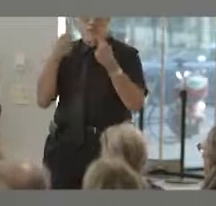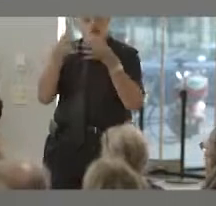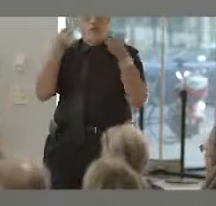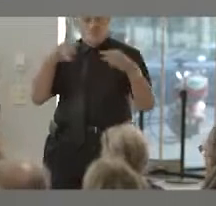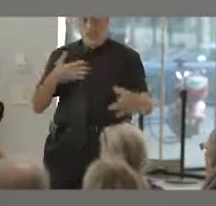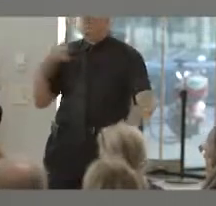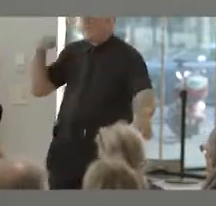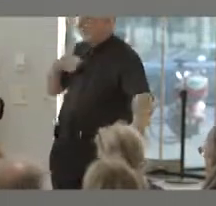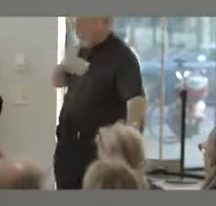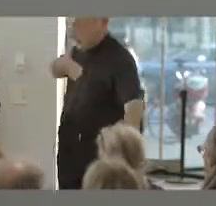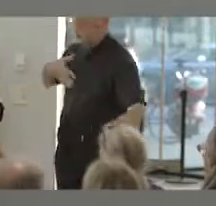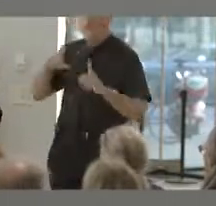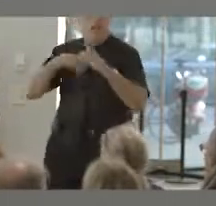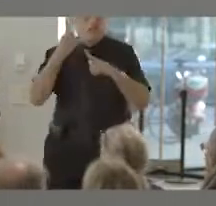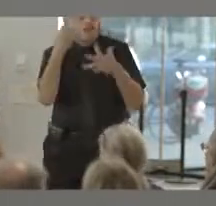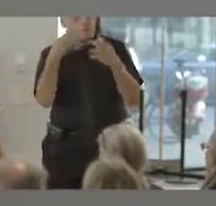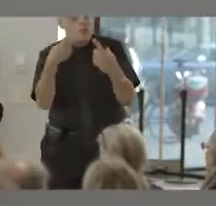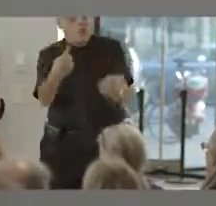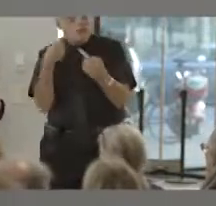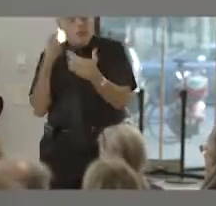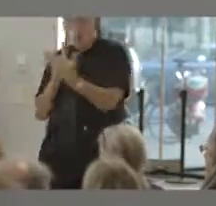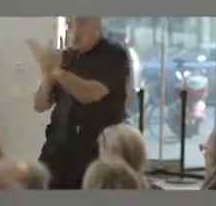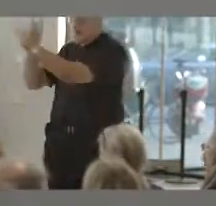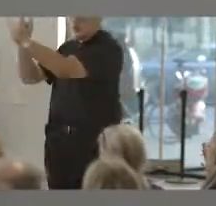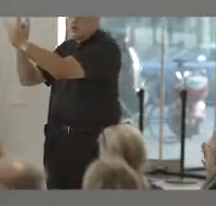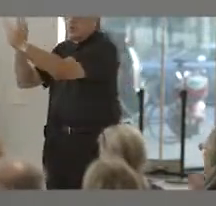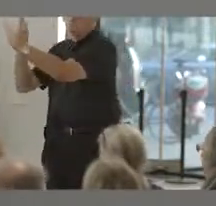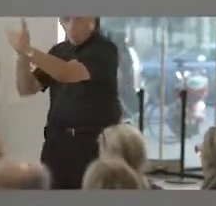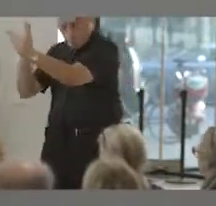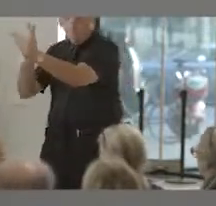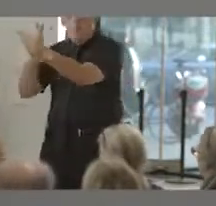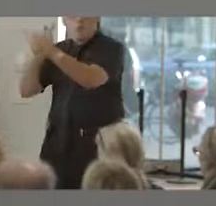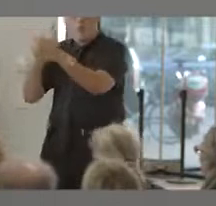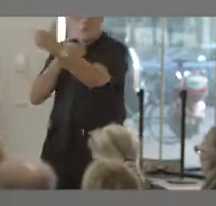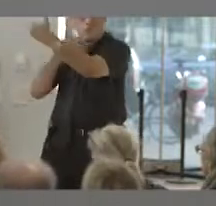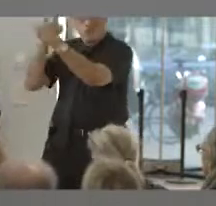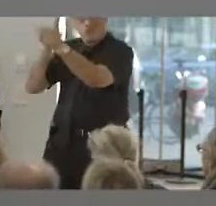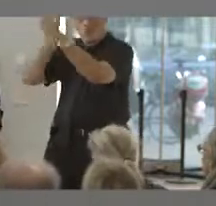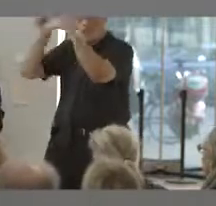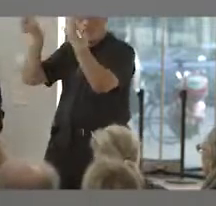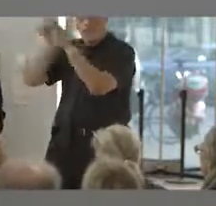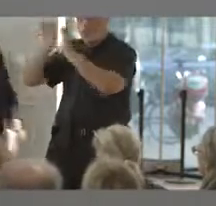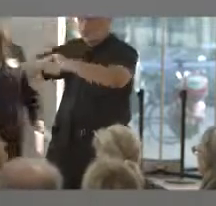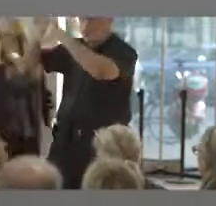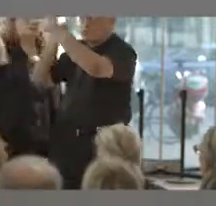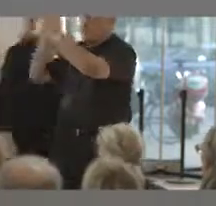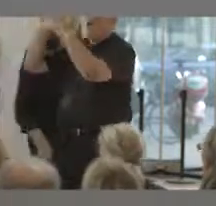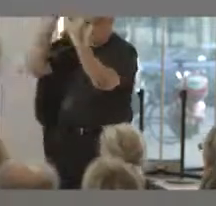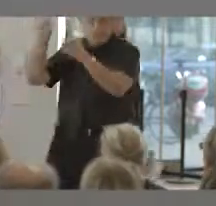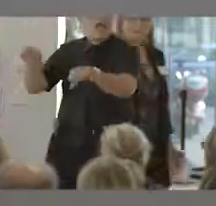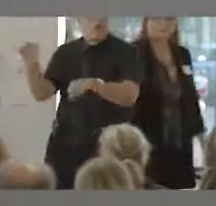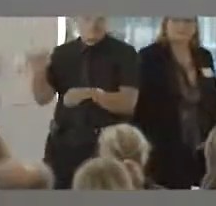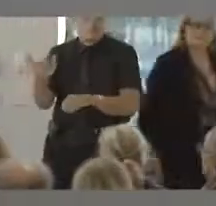and then if you wish to come closer or get closer to the images, that's fine too.